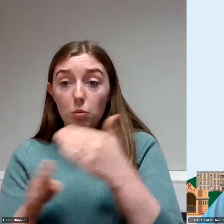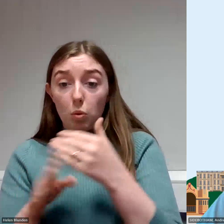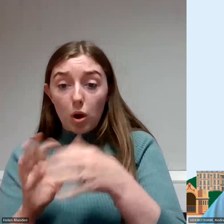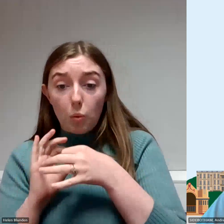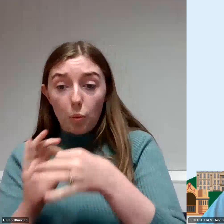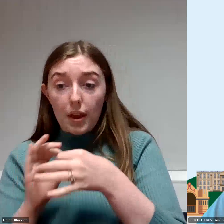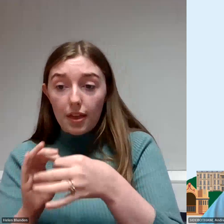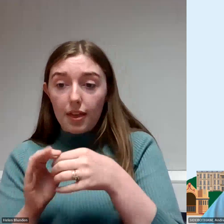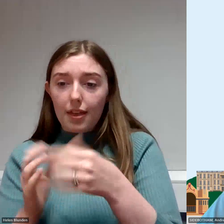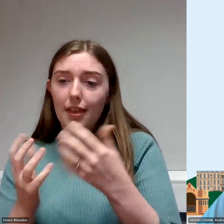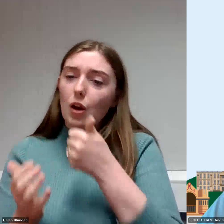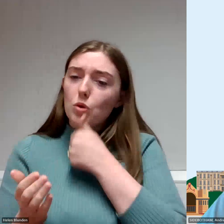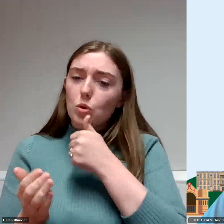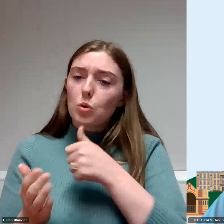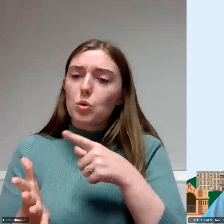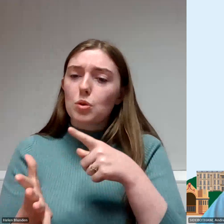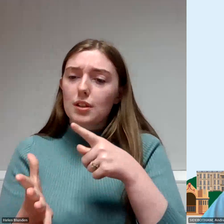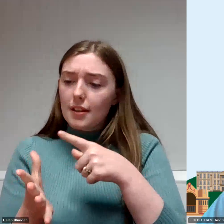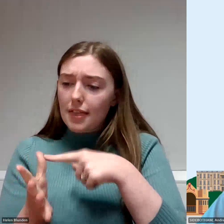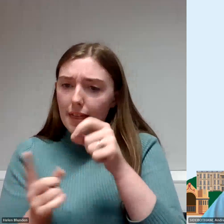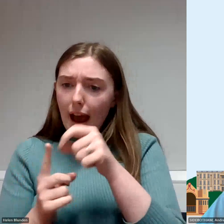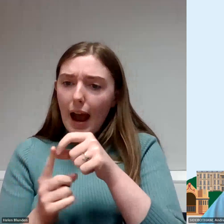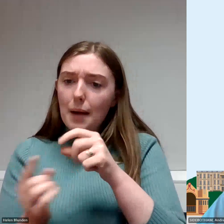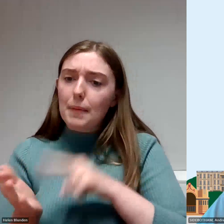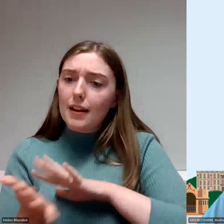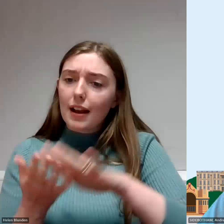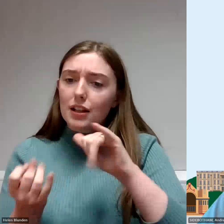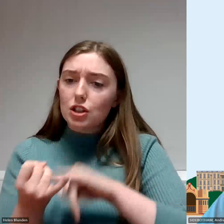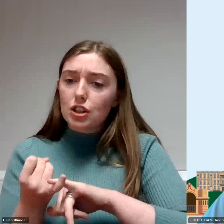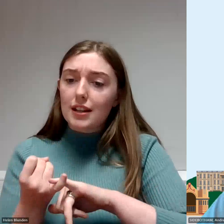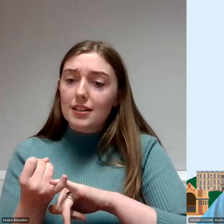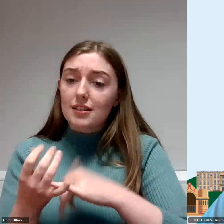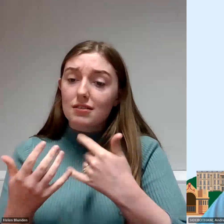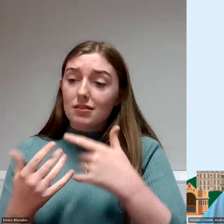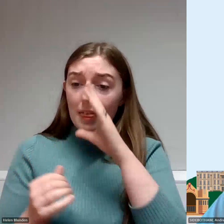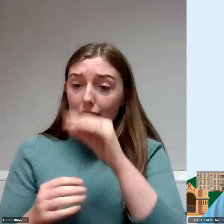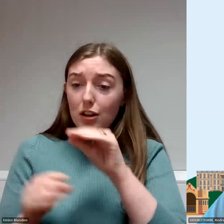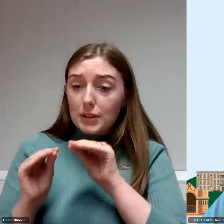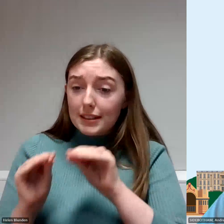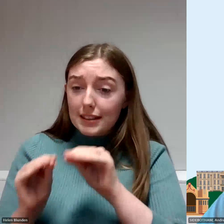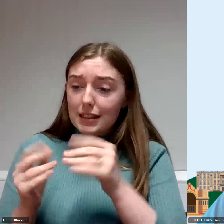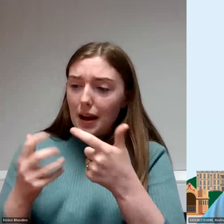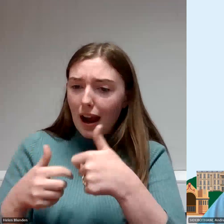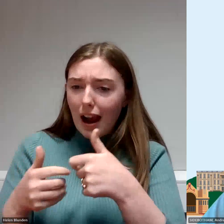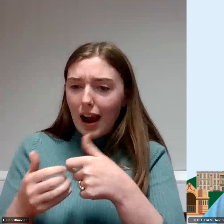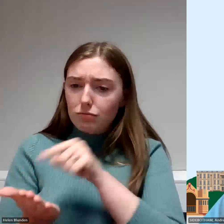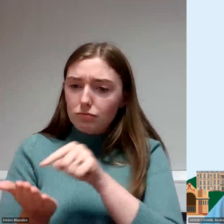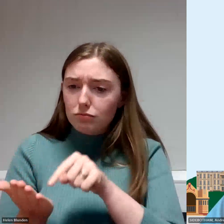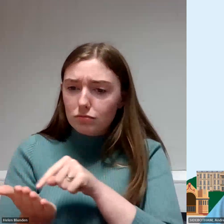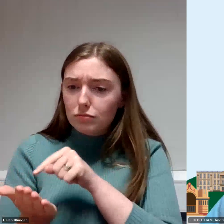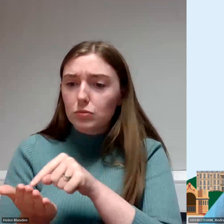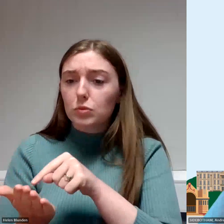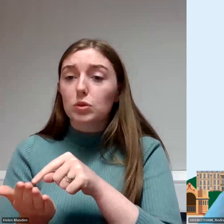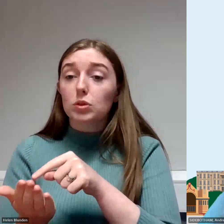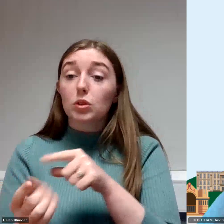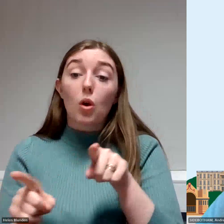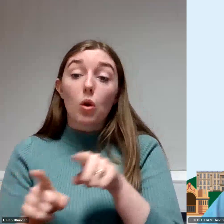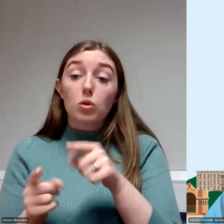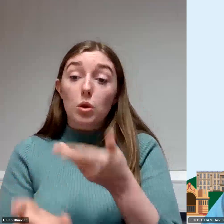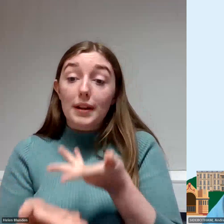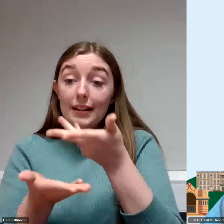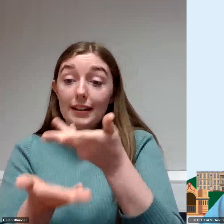So it was about around educating them. Some of them obviously didn't have devices, so there was opportunities then to gift devices as well, so they could access it.